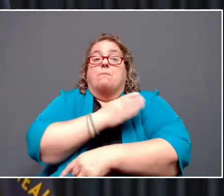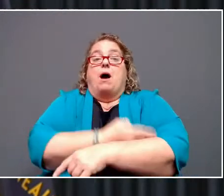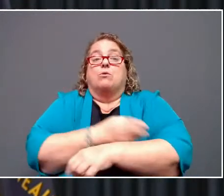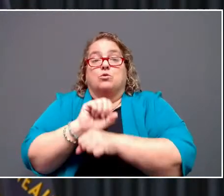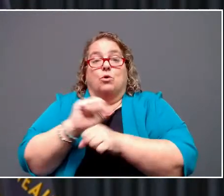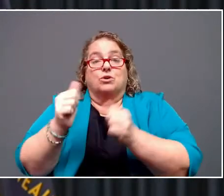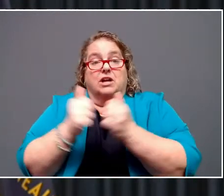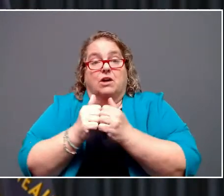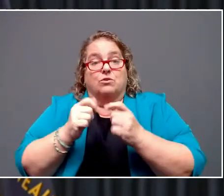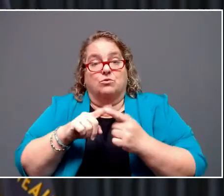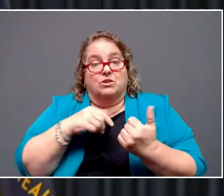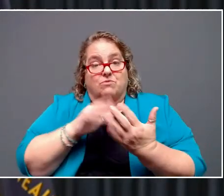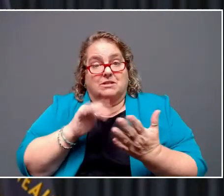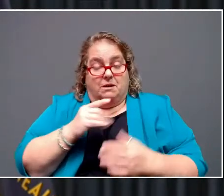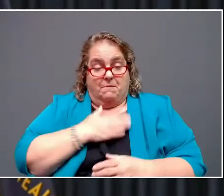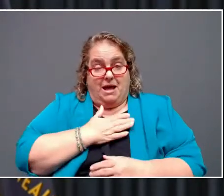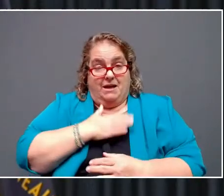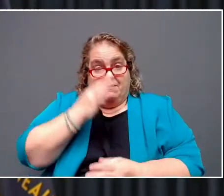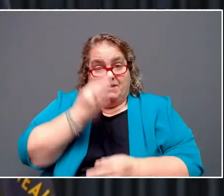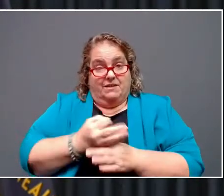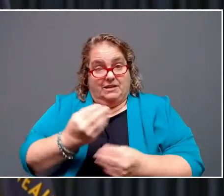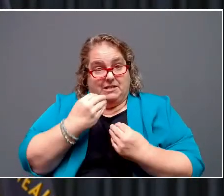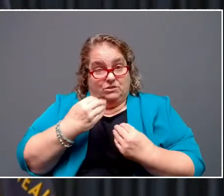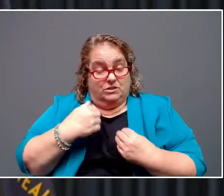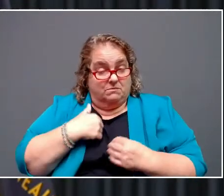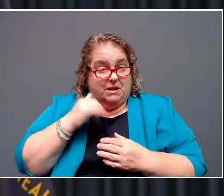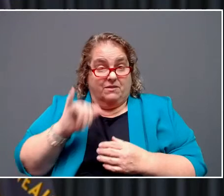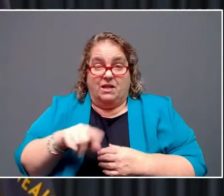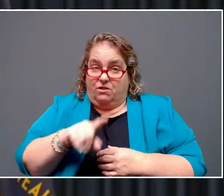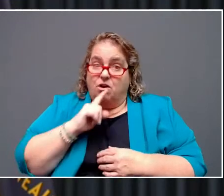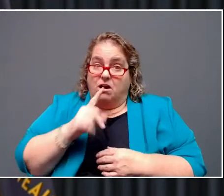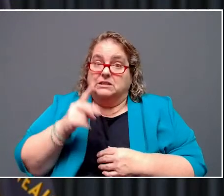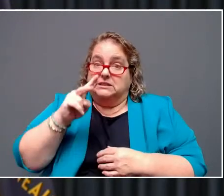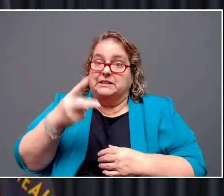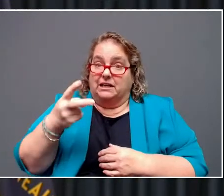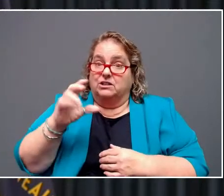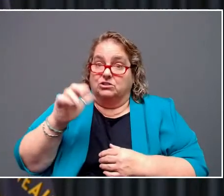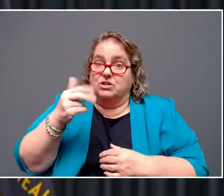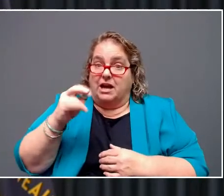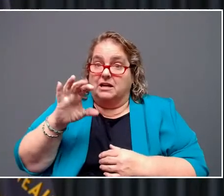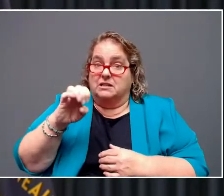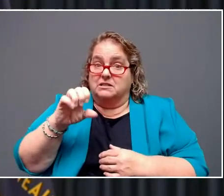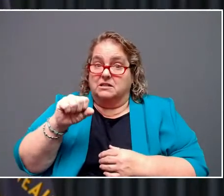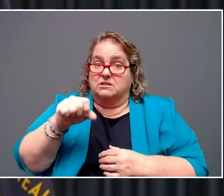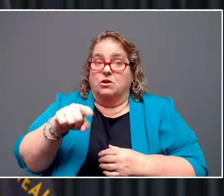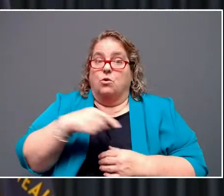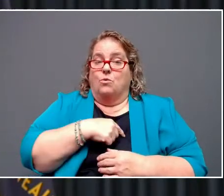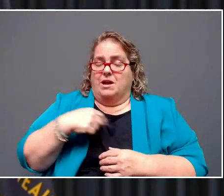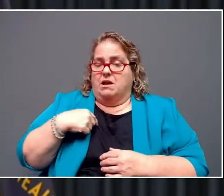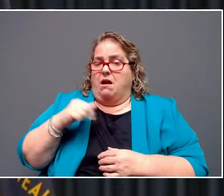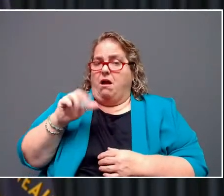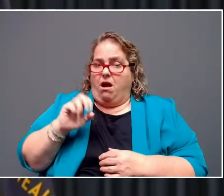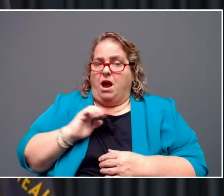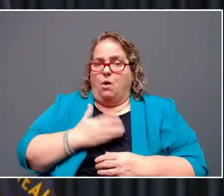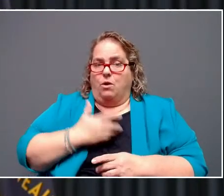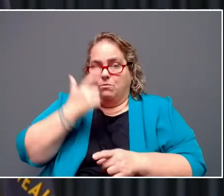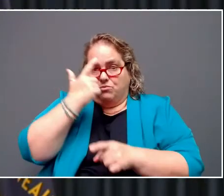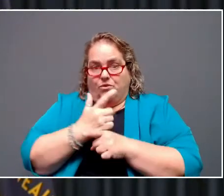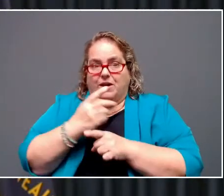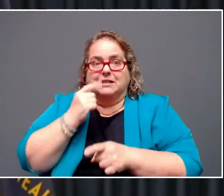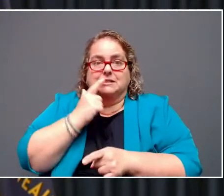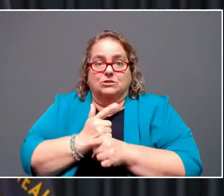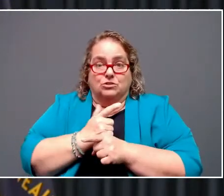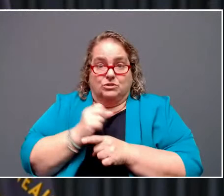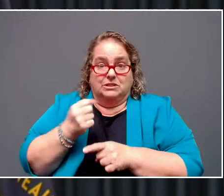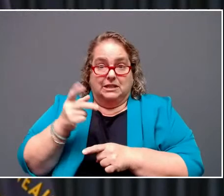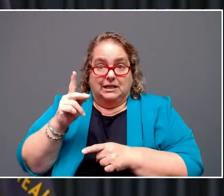faith teaches me that there are second chances, and we are our brother and our sister's keeper. That's why I've made it a priority